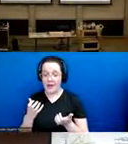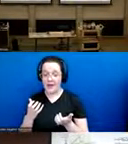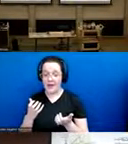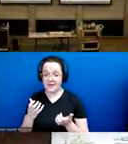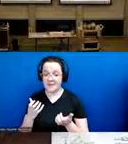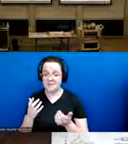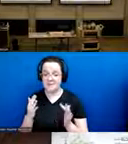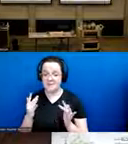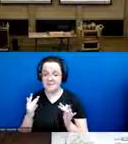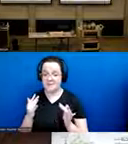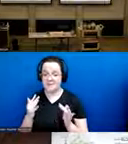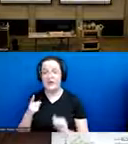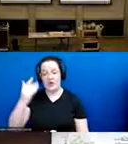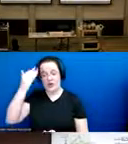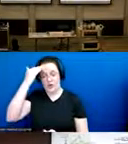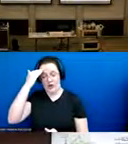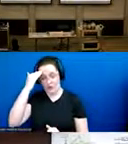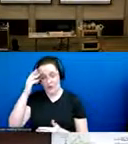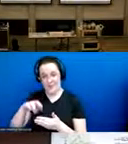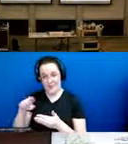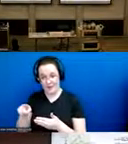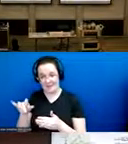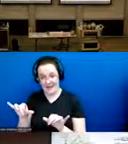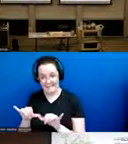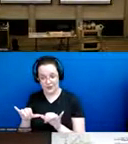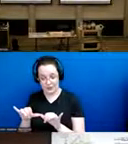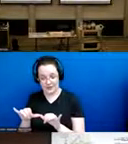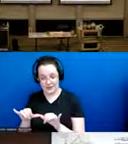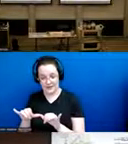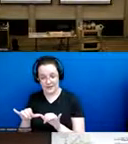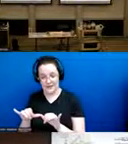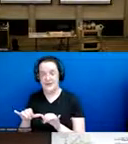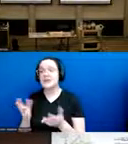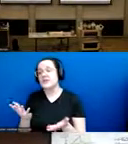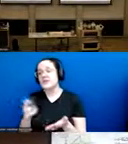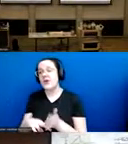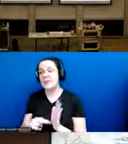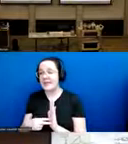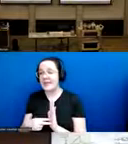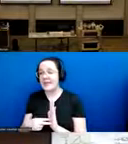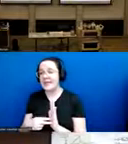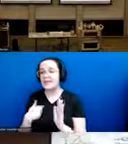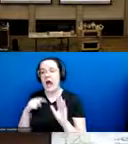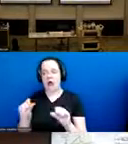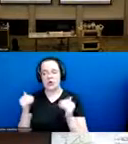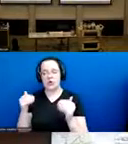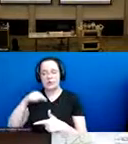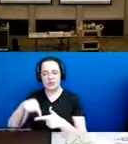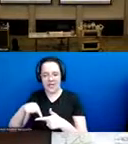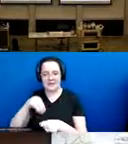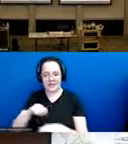knowing the outcome of this measurement, so for example, what that means is say, hey, I was able to project into this Bell